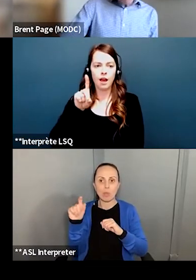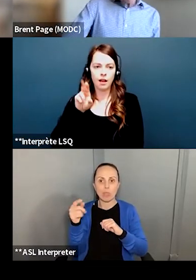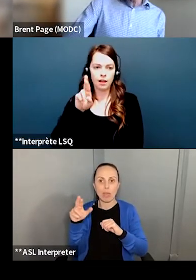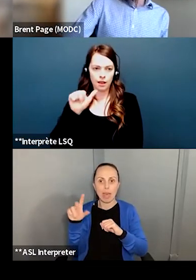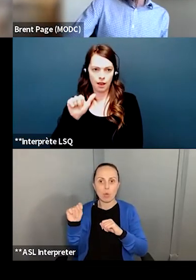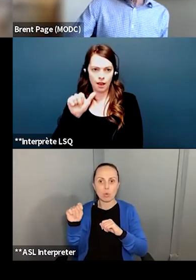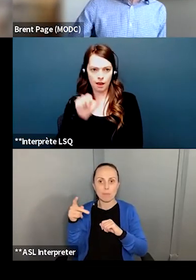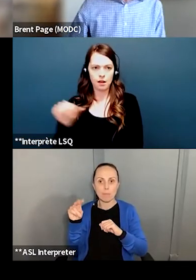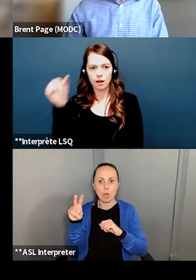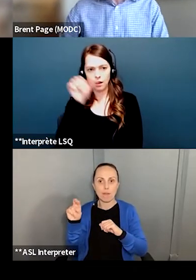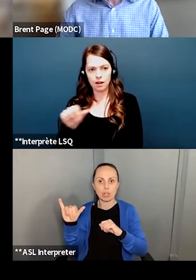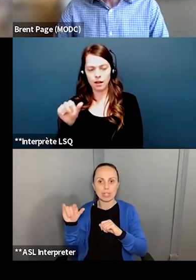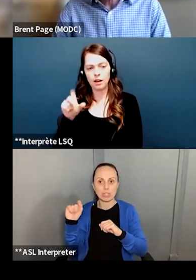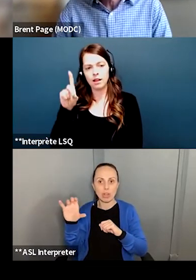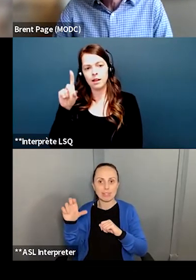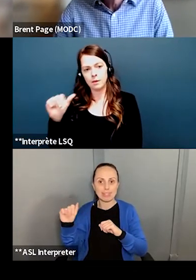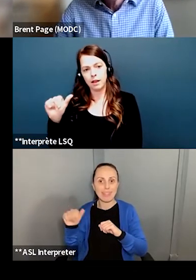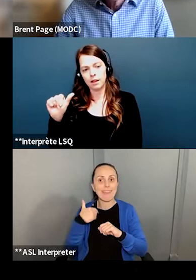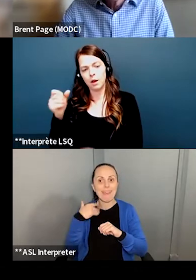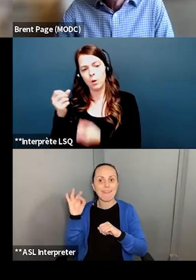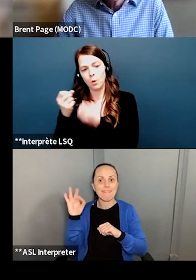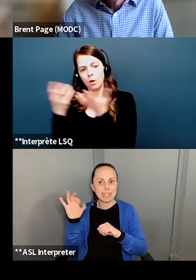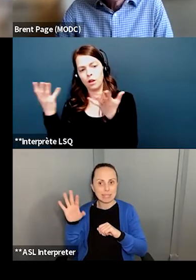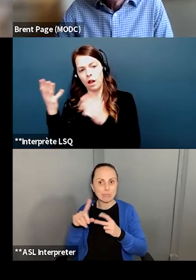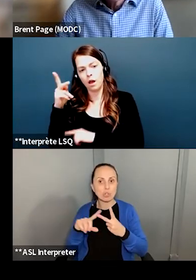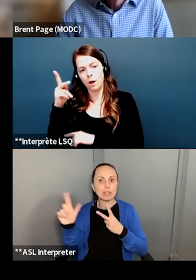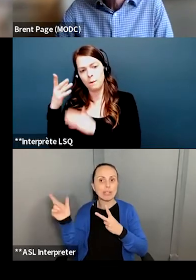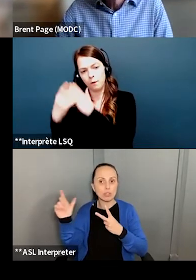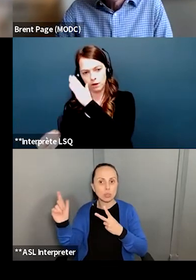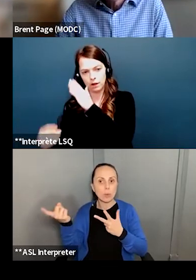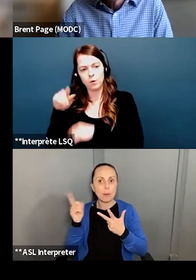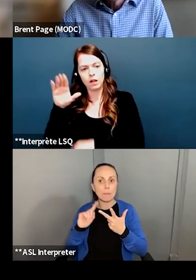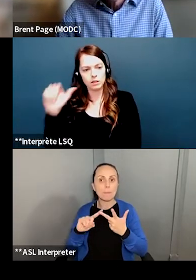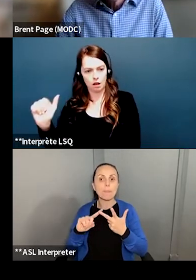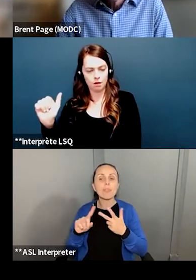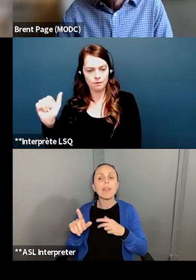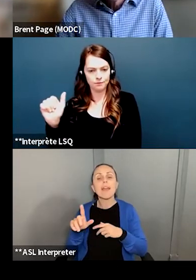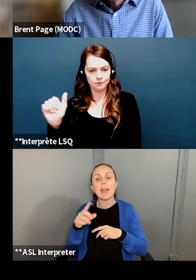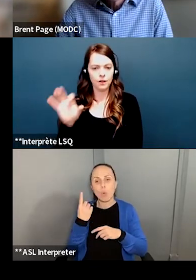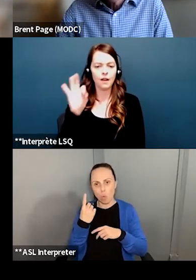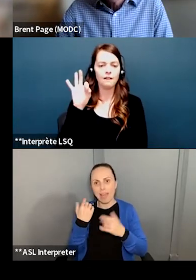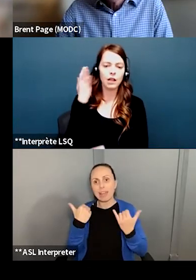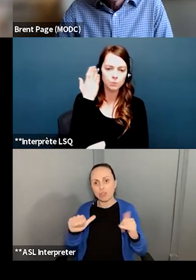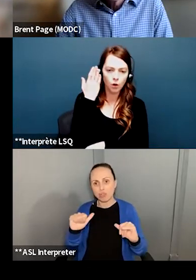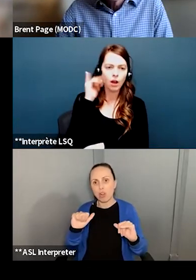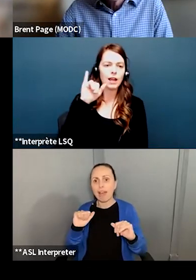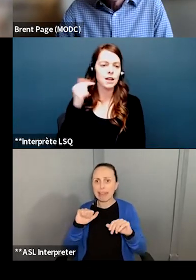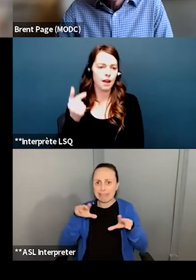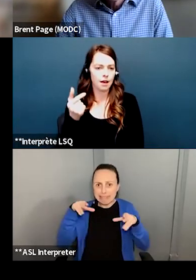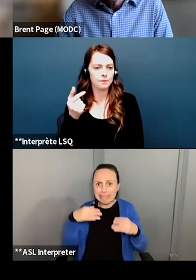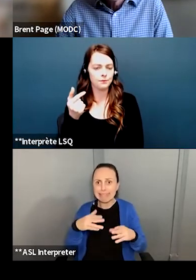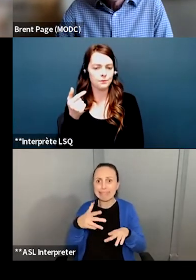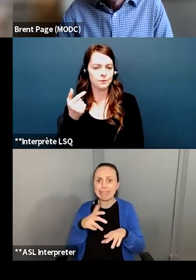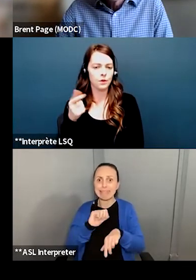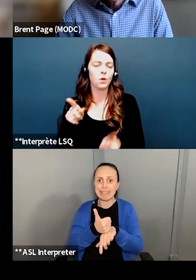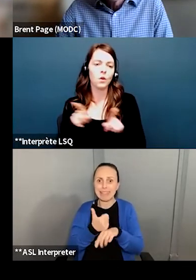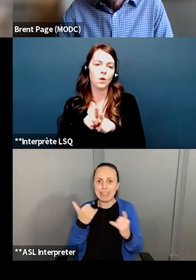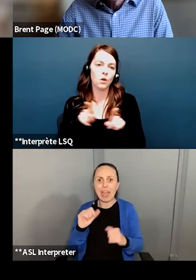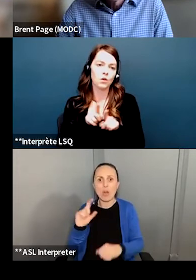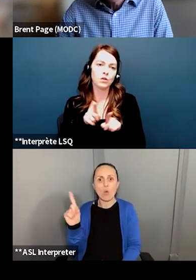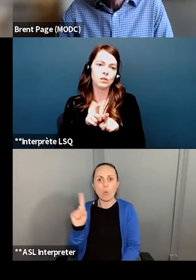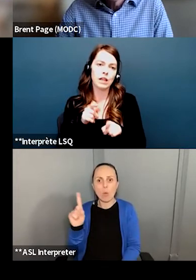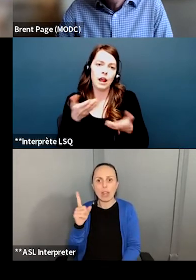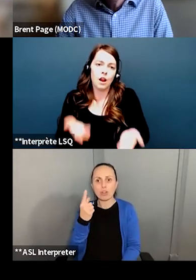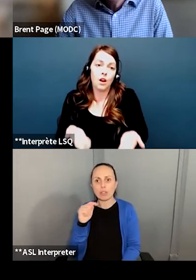disabilitywithoutpoverty.ca. There's Facebook, Instagram, and then the one we're working on really hard right now is Where's the Bill?